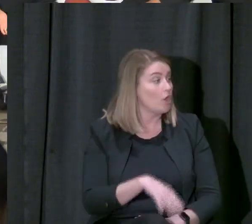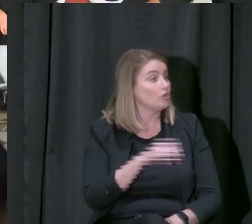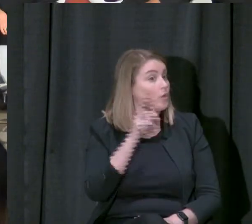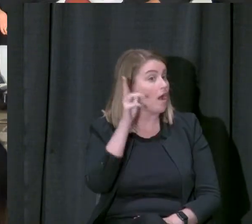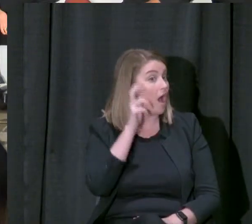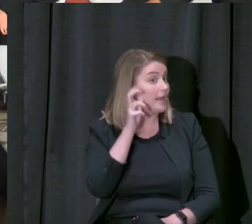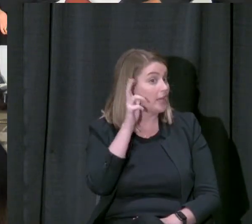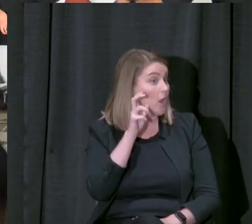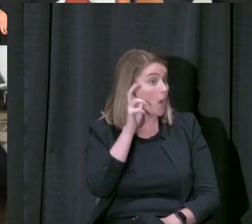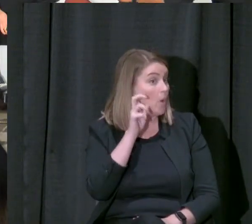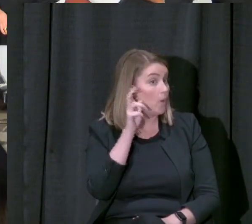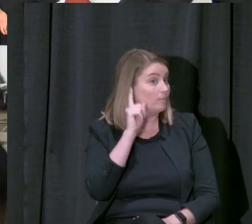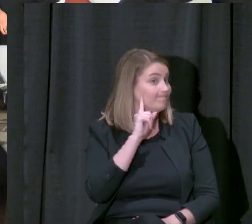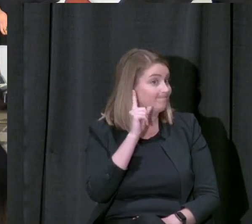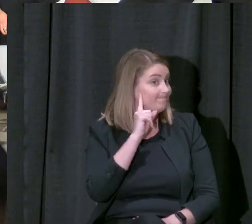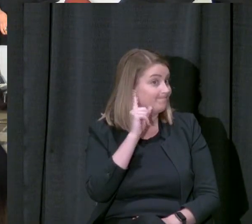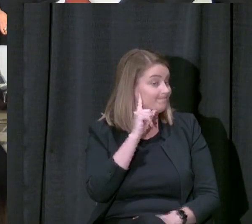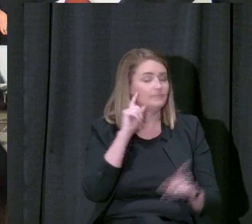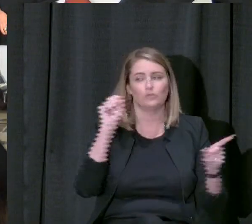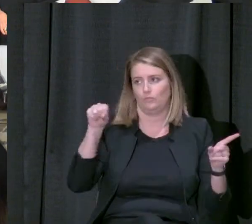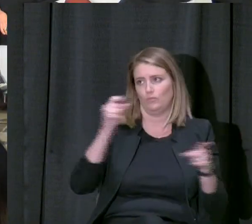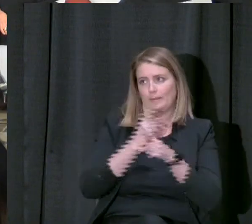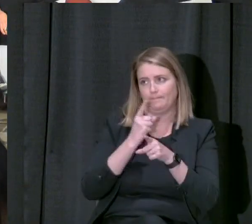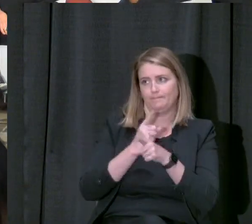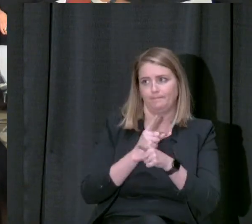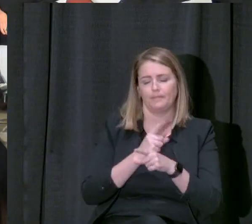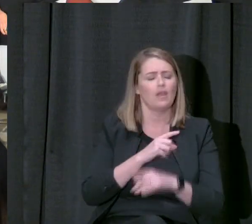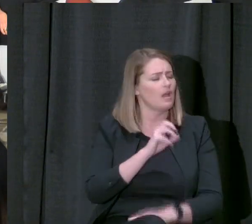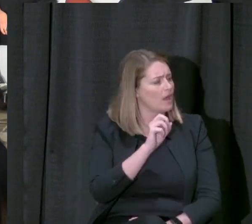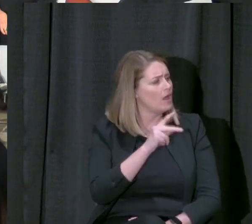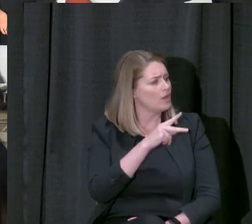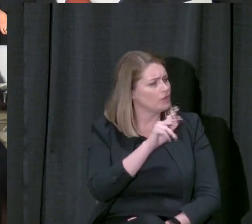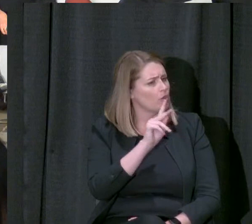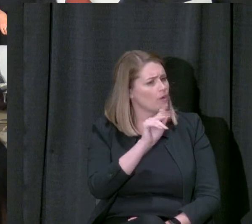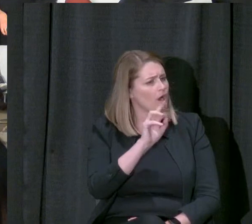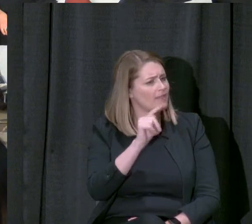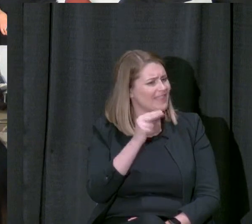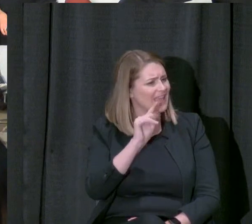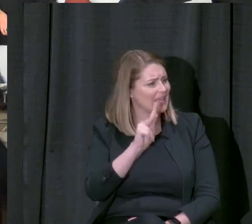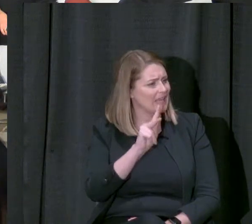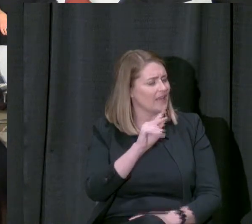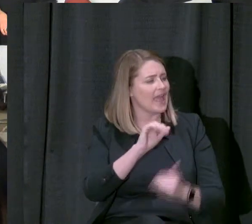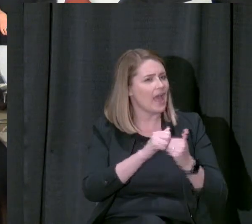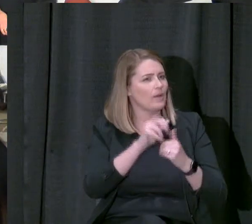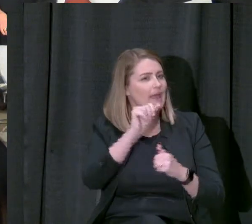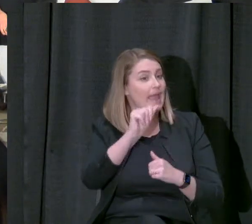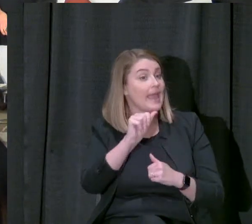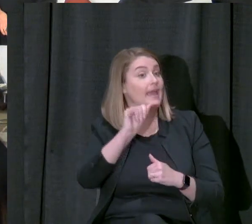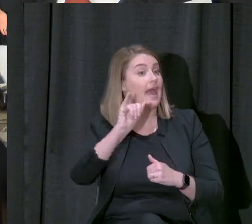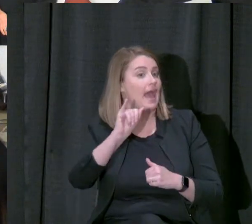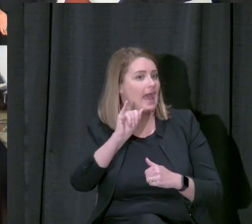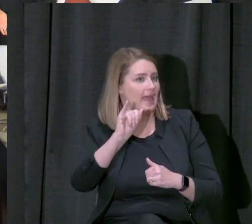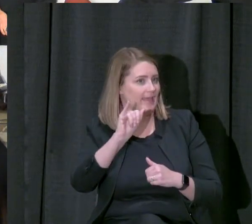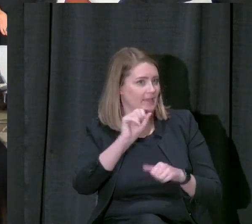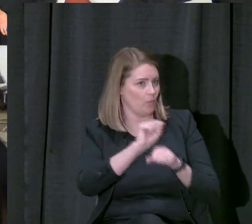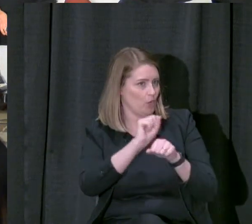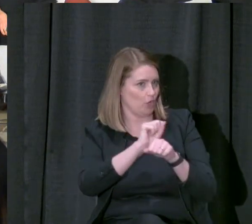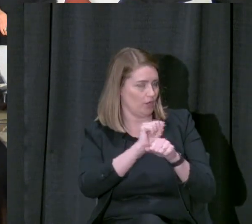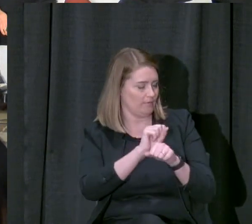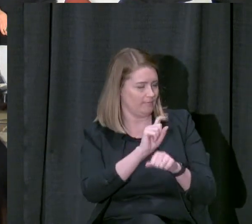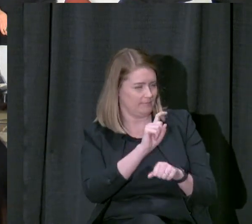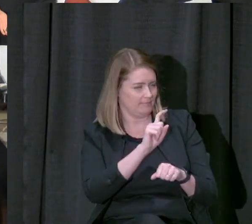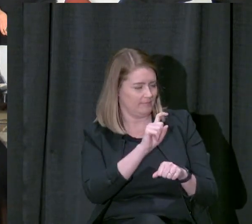the background, right? Yeah, so Karthik, how does the AI work in this? I mean, I